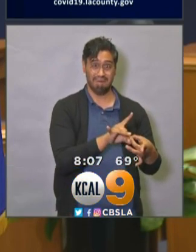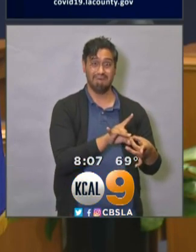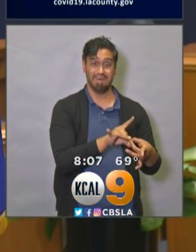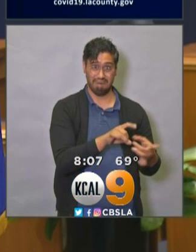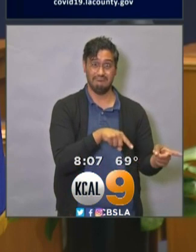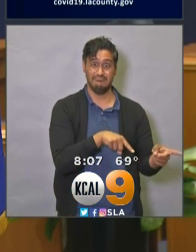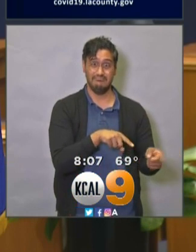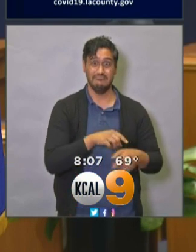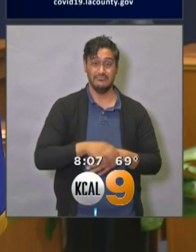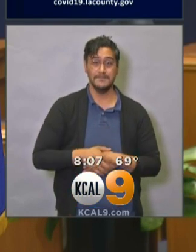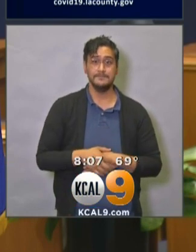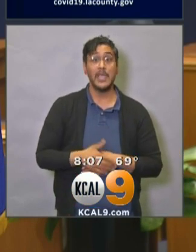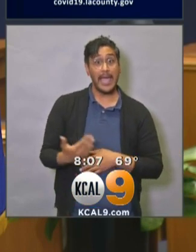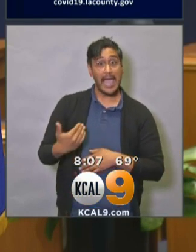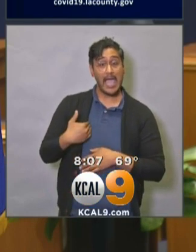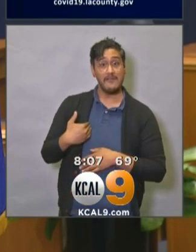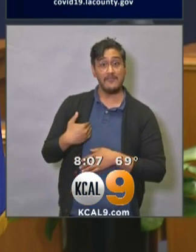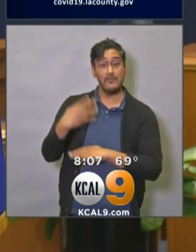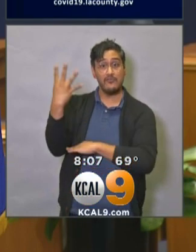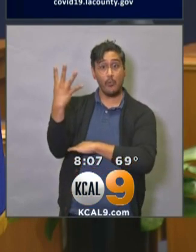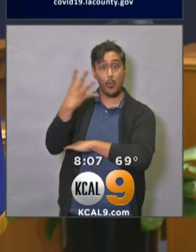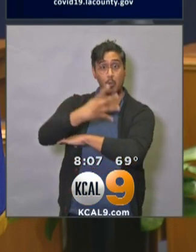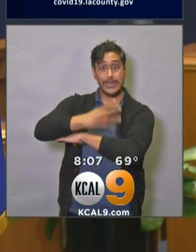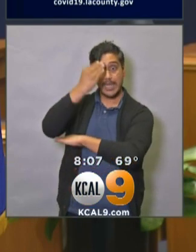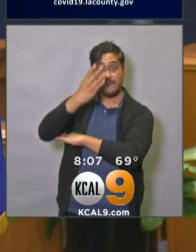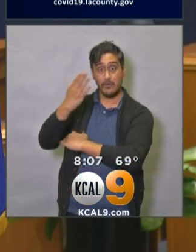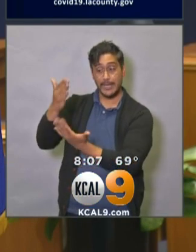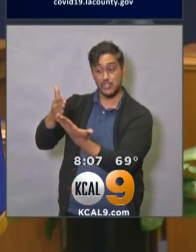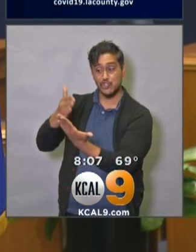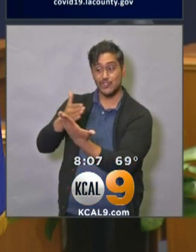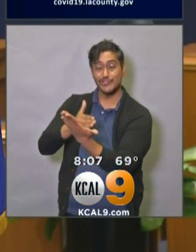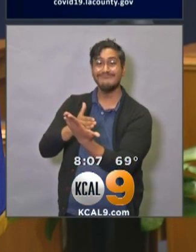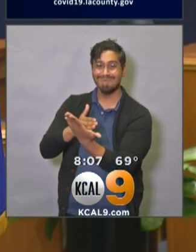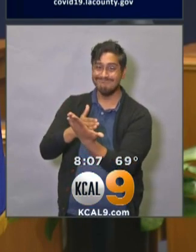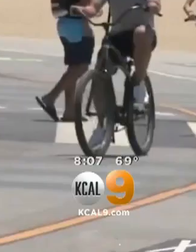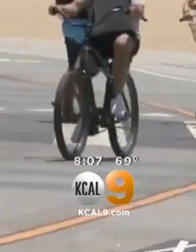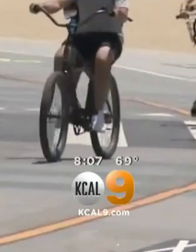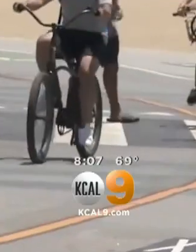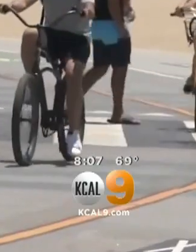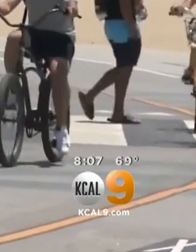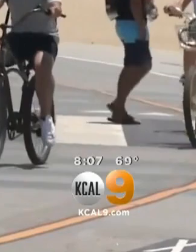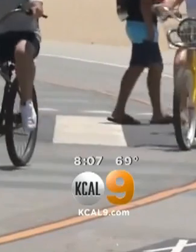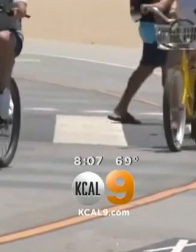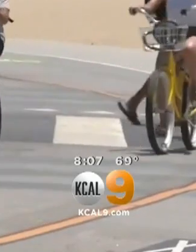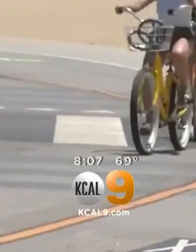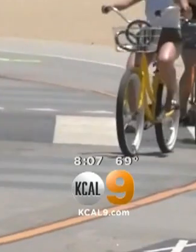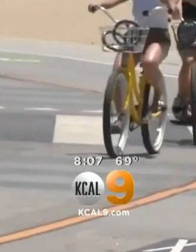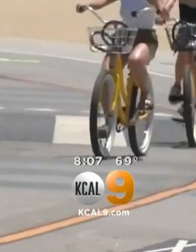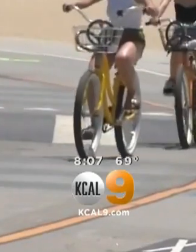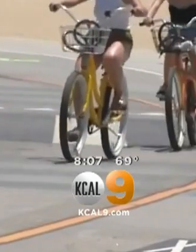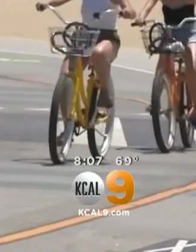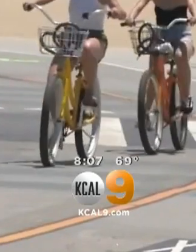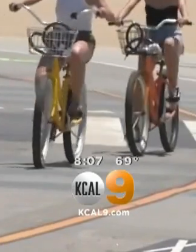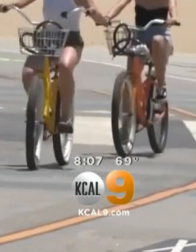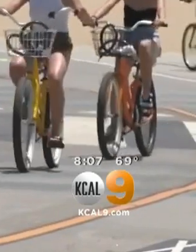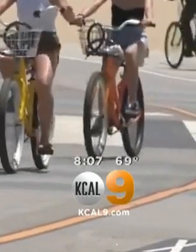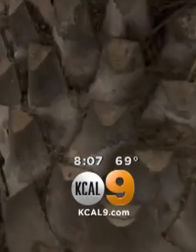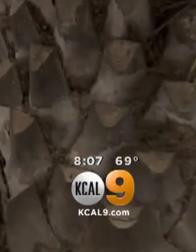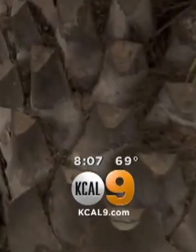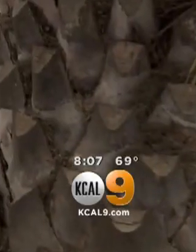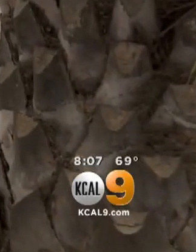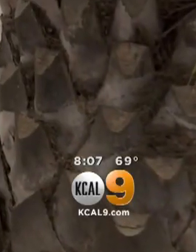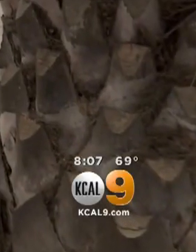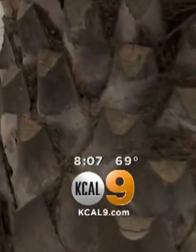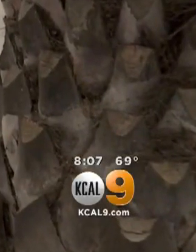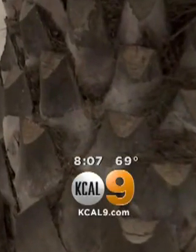4 days of data from last week that showed a significant increase in the number of cases. Well, that even though the cumulative